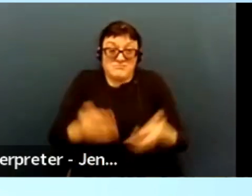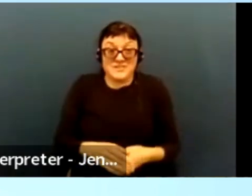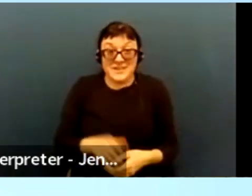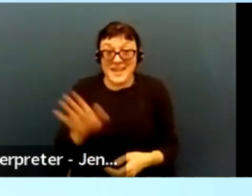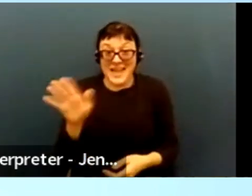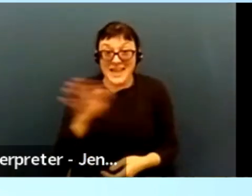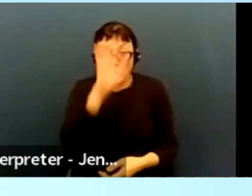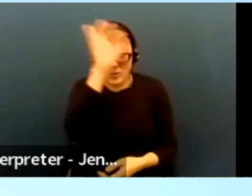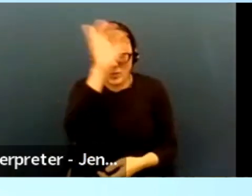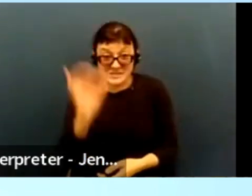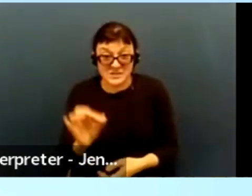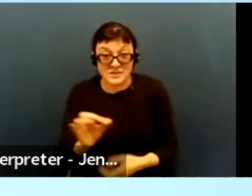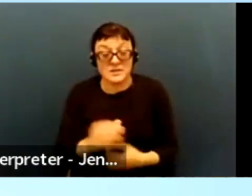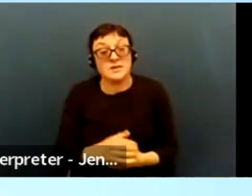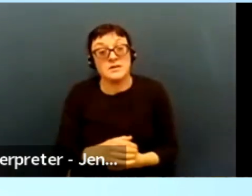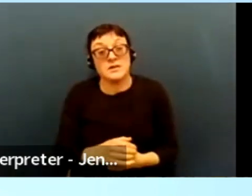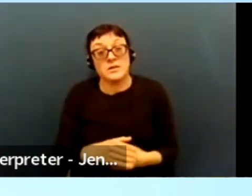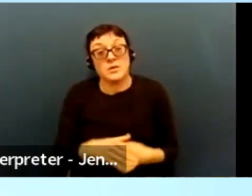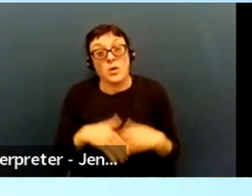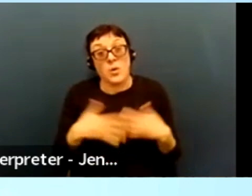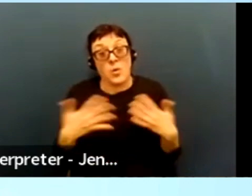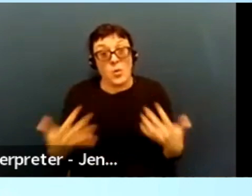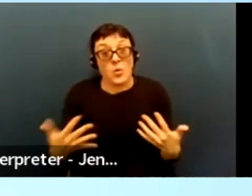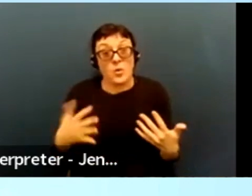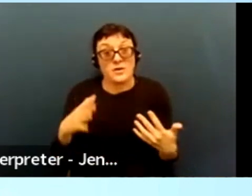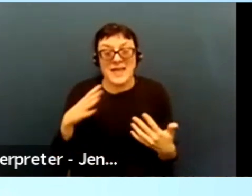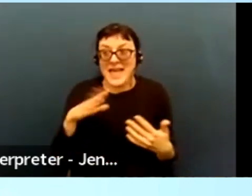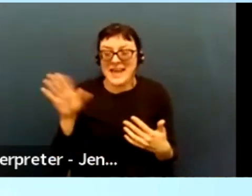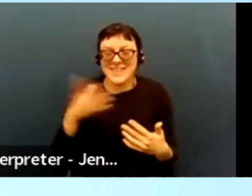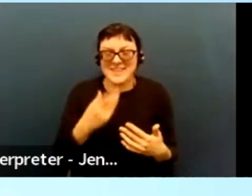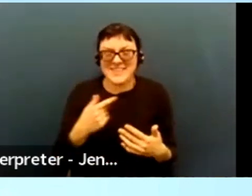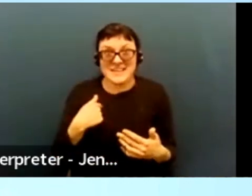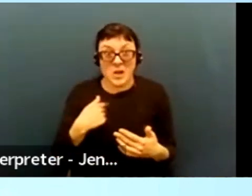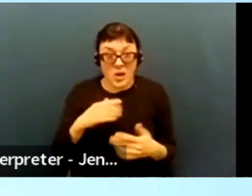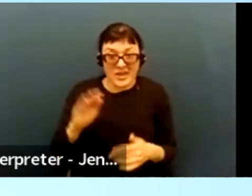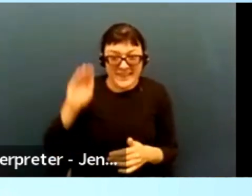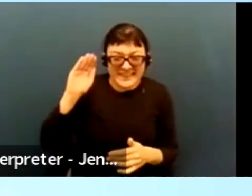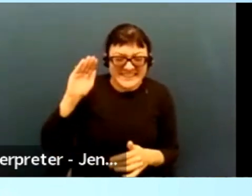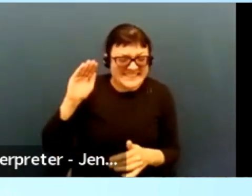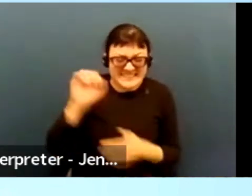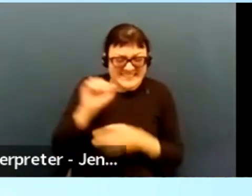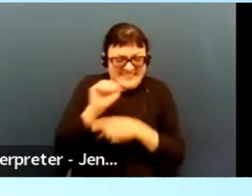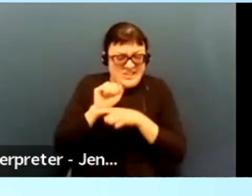at teamangelica.com. Angelica spelled with a C.